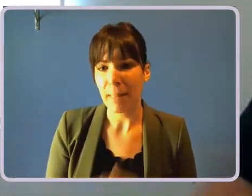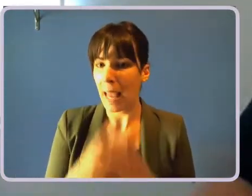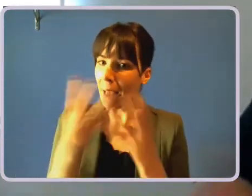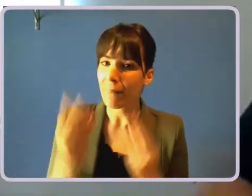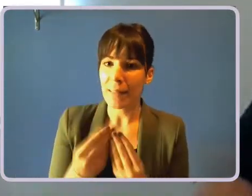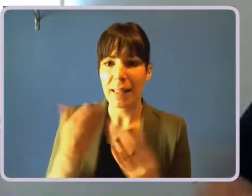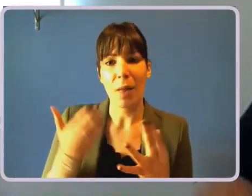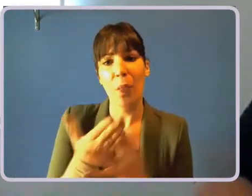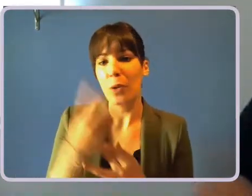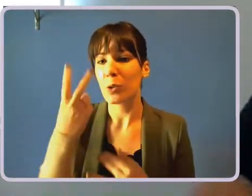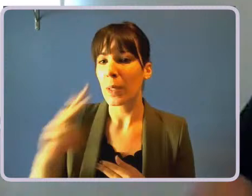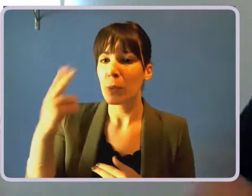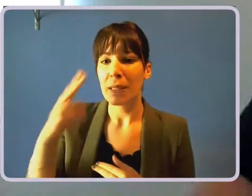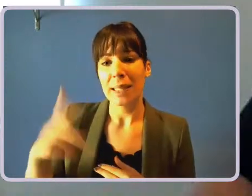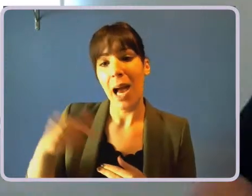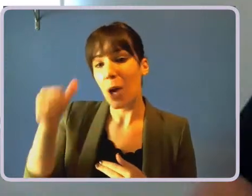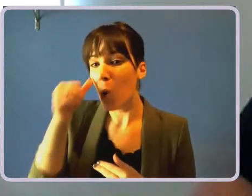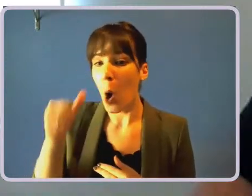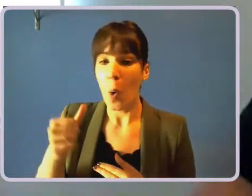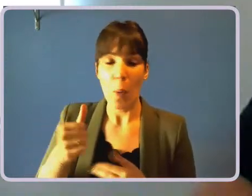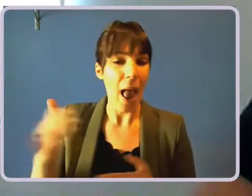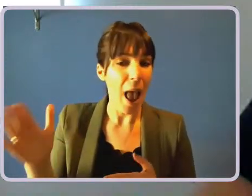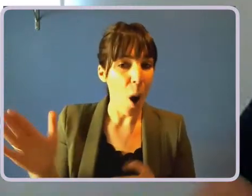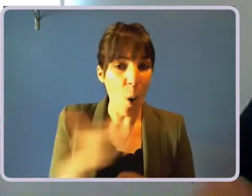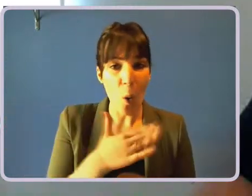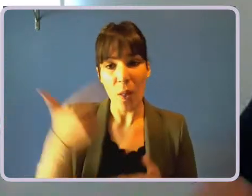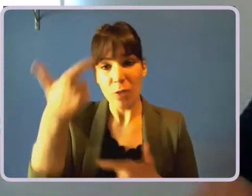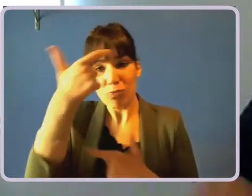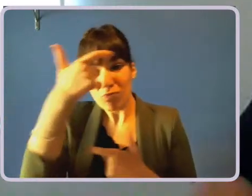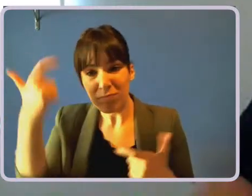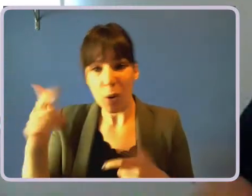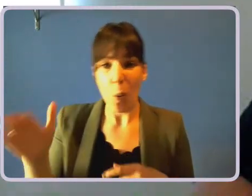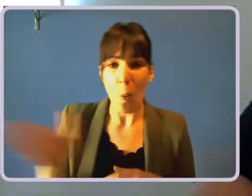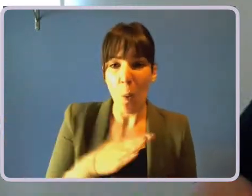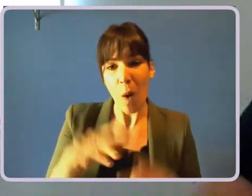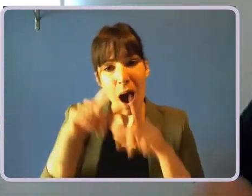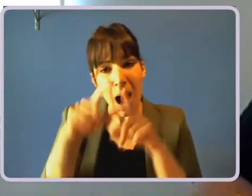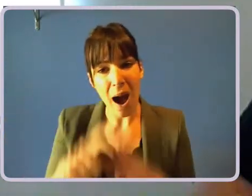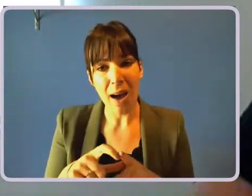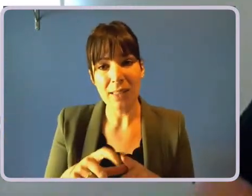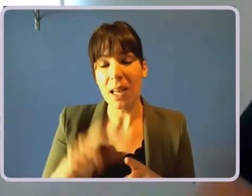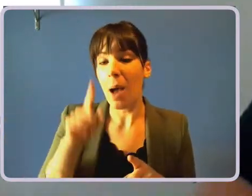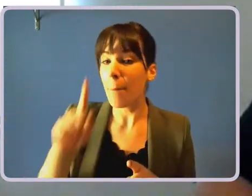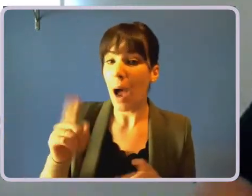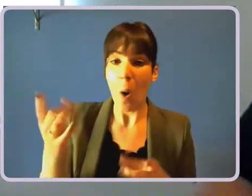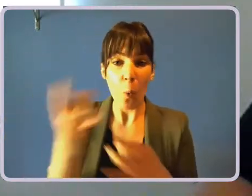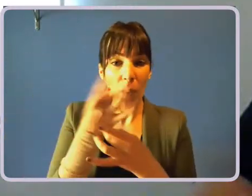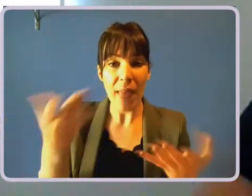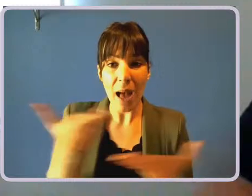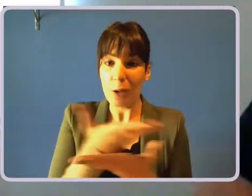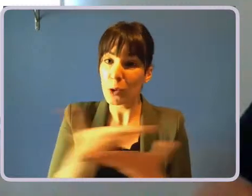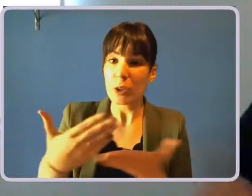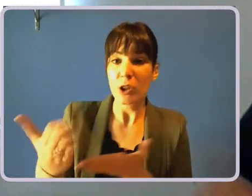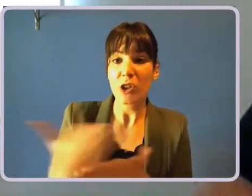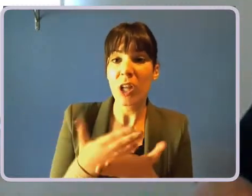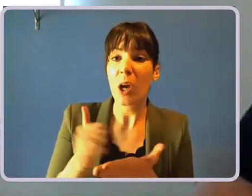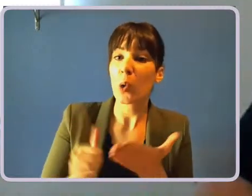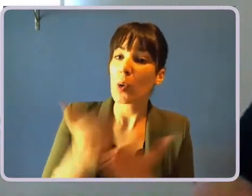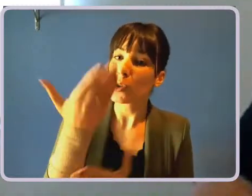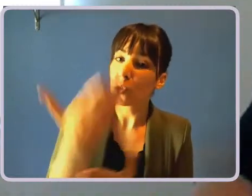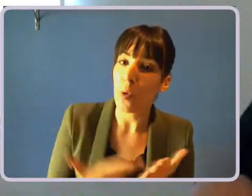it's all traumatic, but without your stories, we don't know anything to be able to make a change. So thank you.